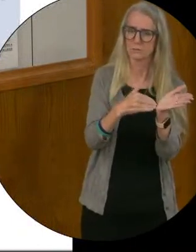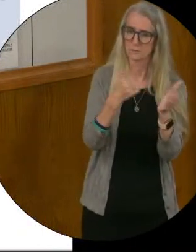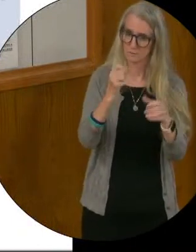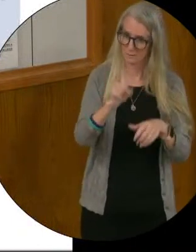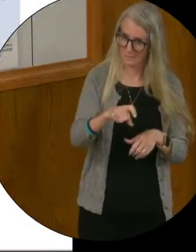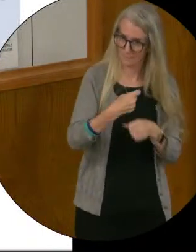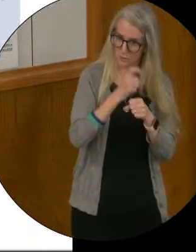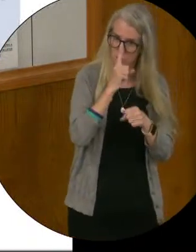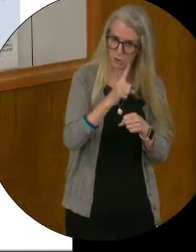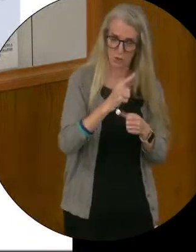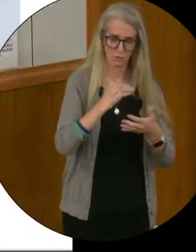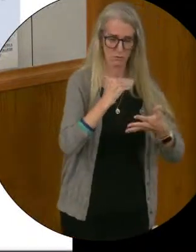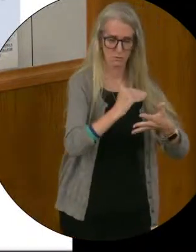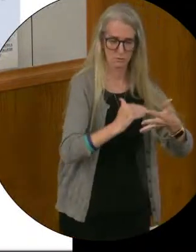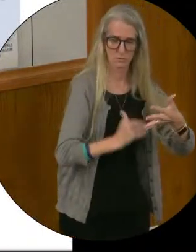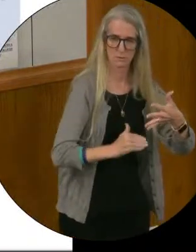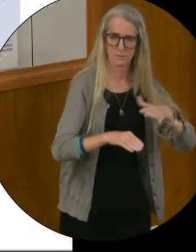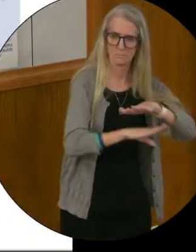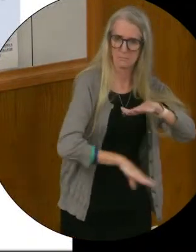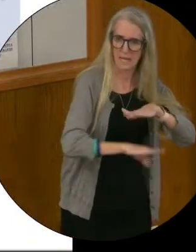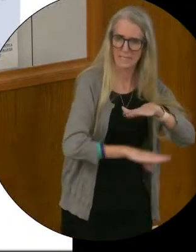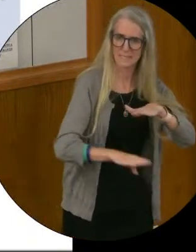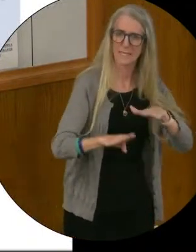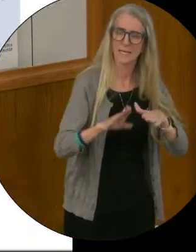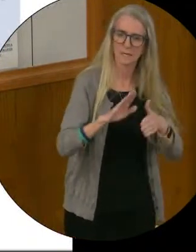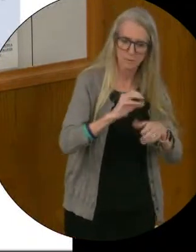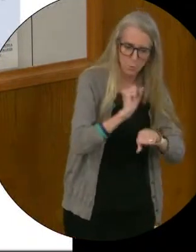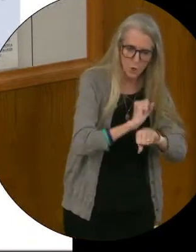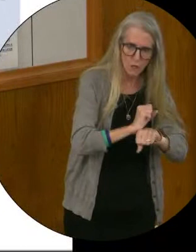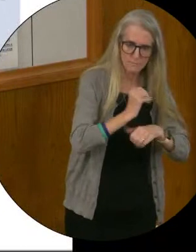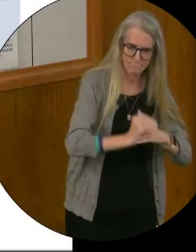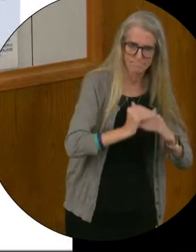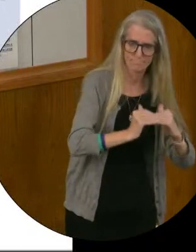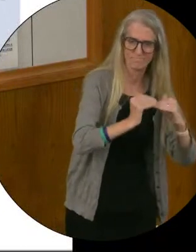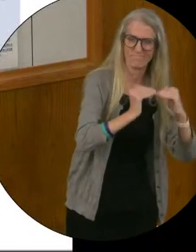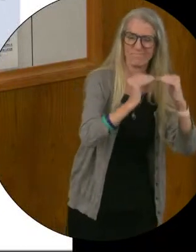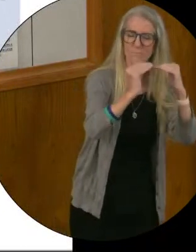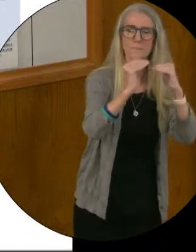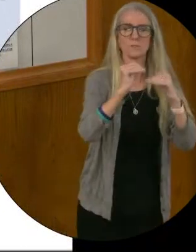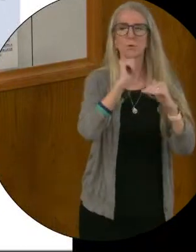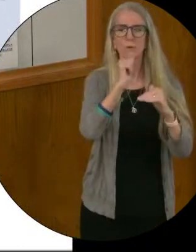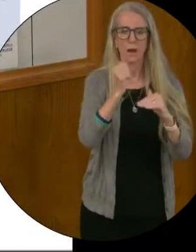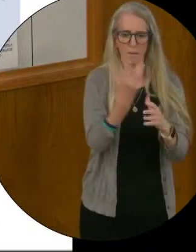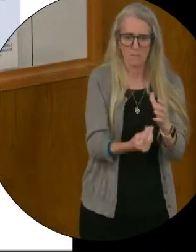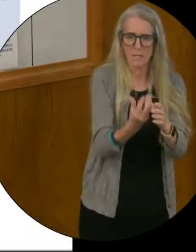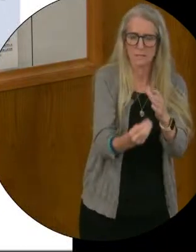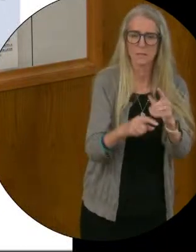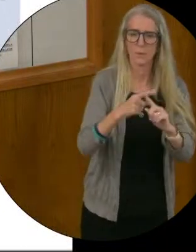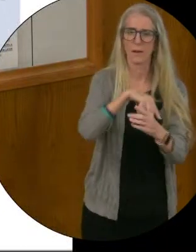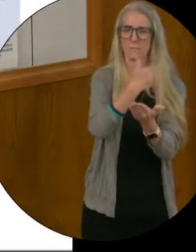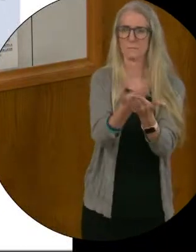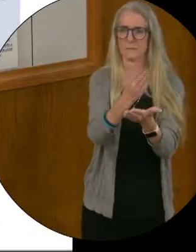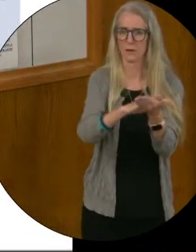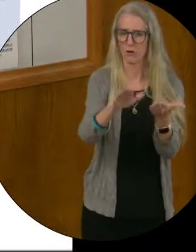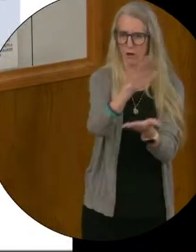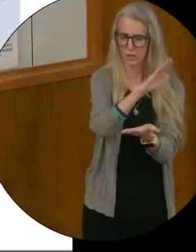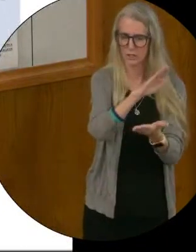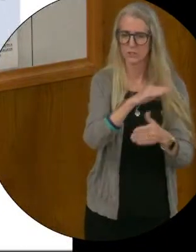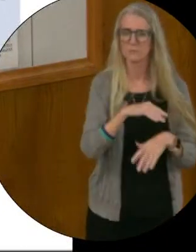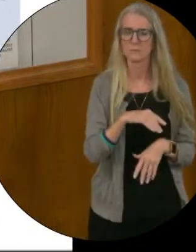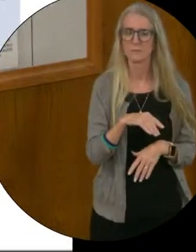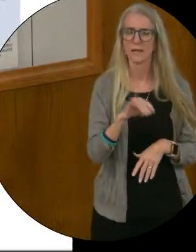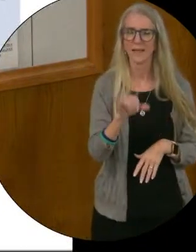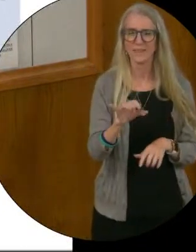appropriate coursework so that doesn't become a closed door to them upon leaving us when they go into college. So that is